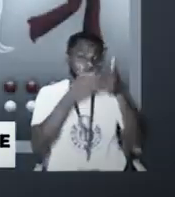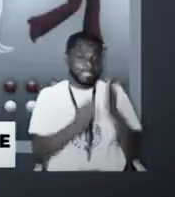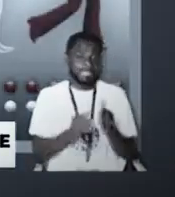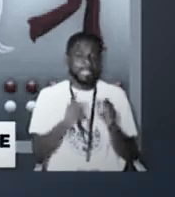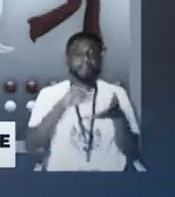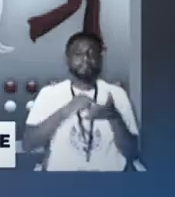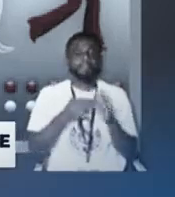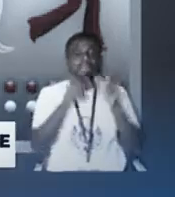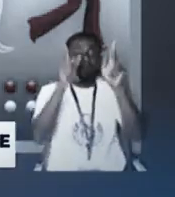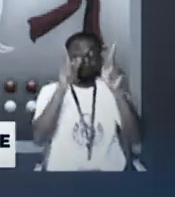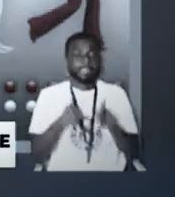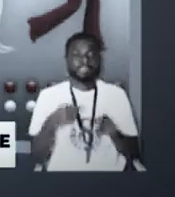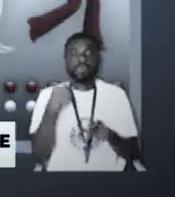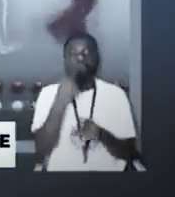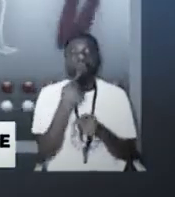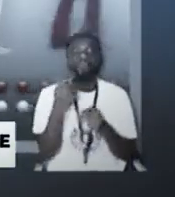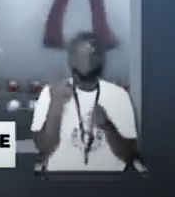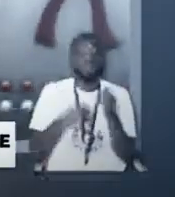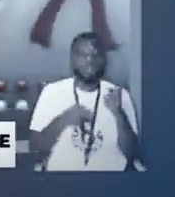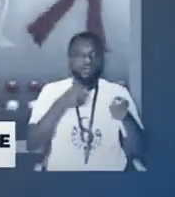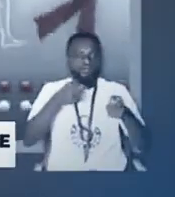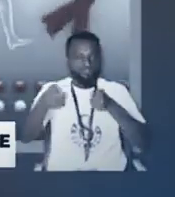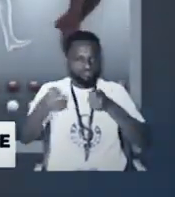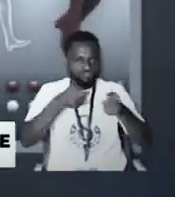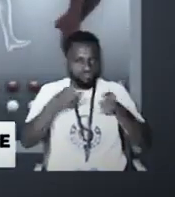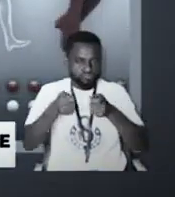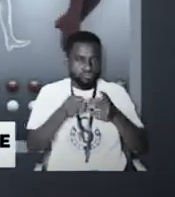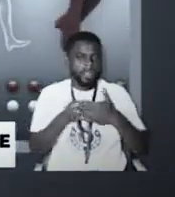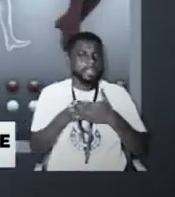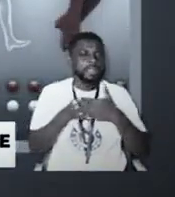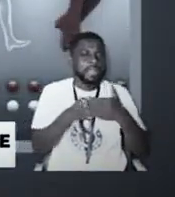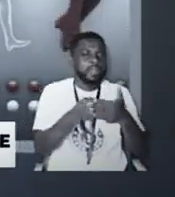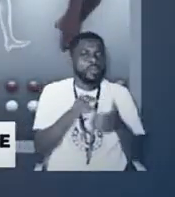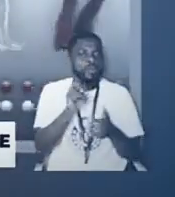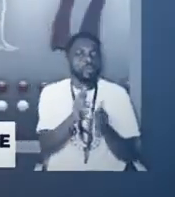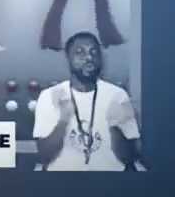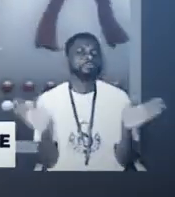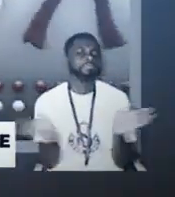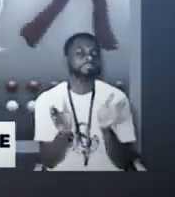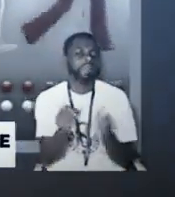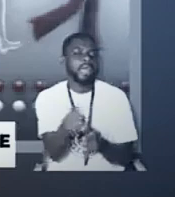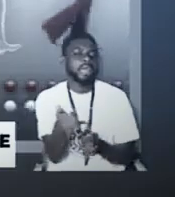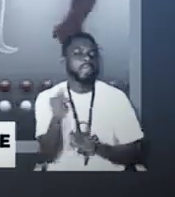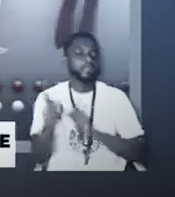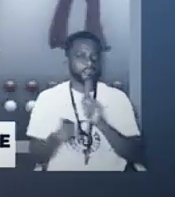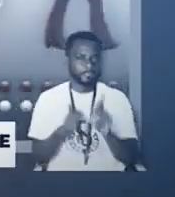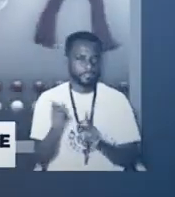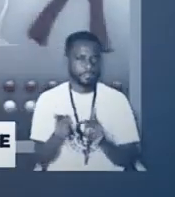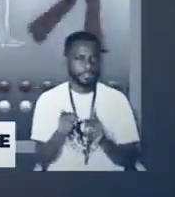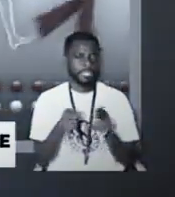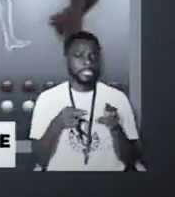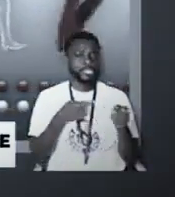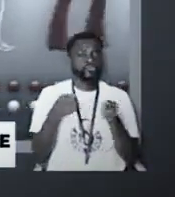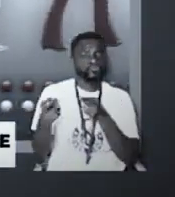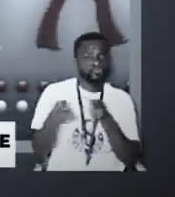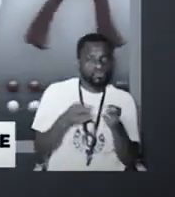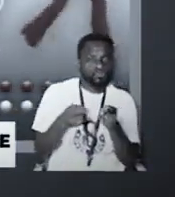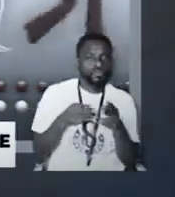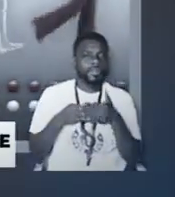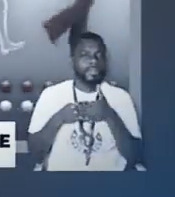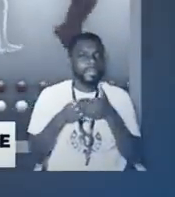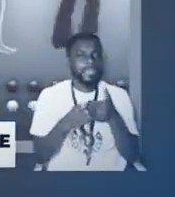who rules, guides, or inspires others. He rules, he guides,